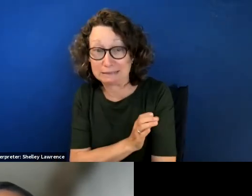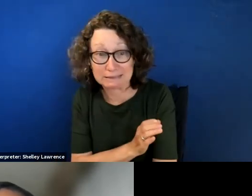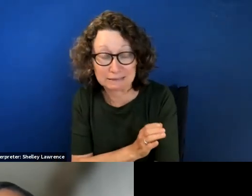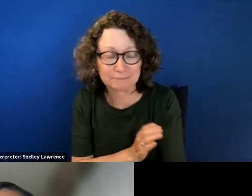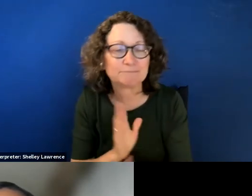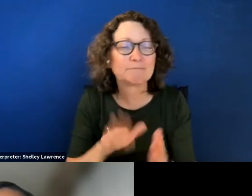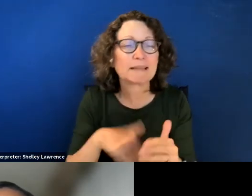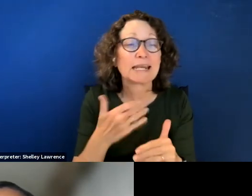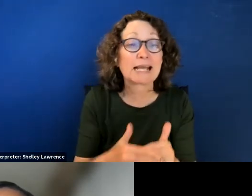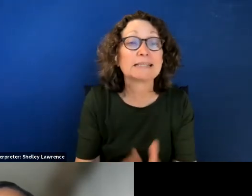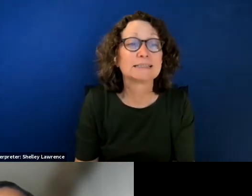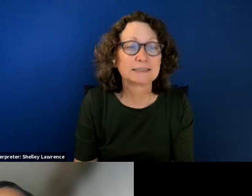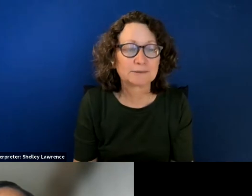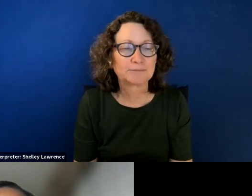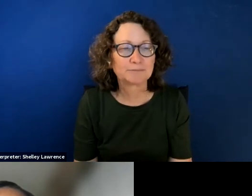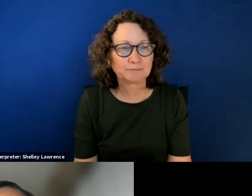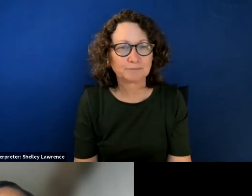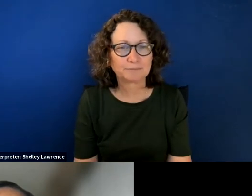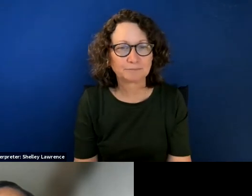Next slide, please.